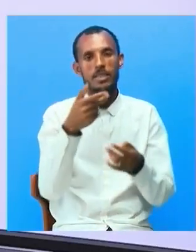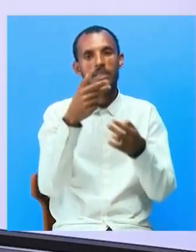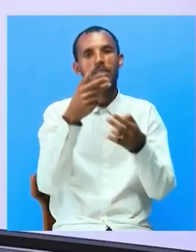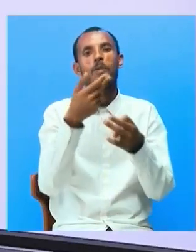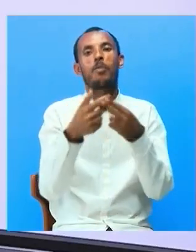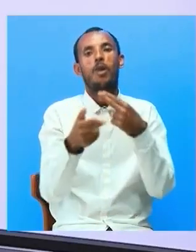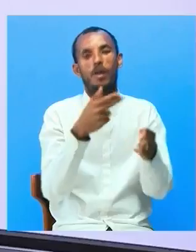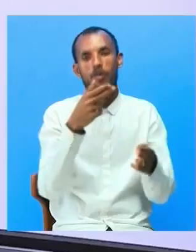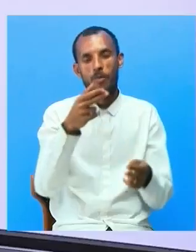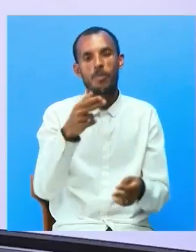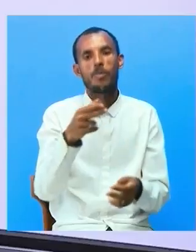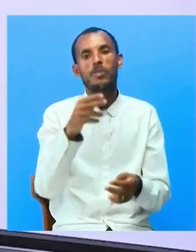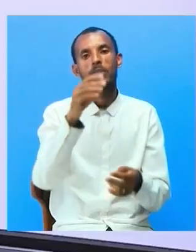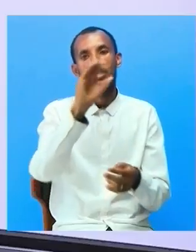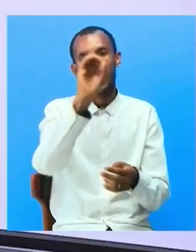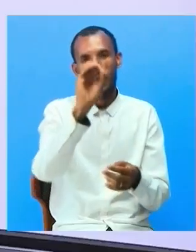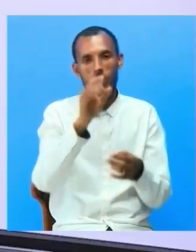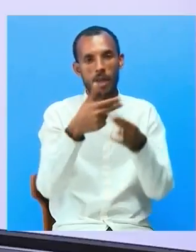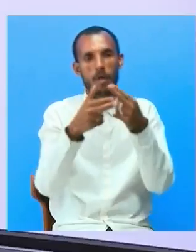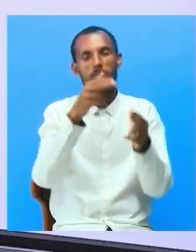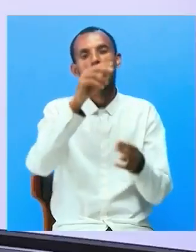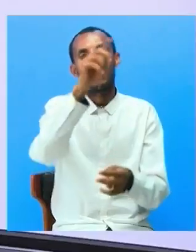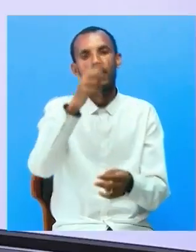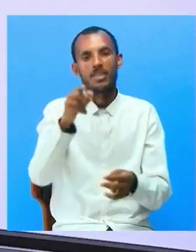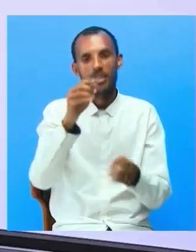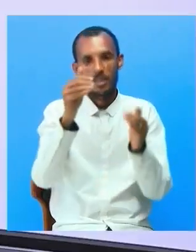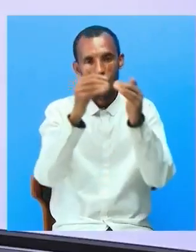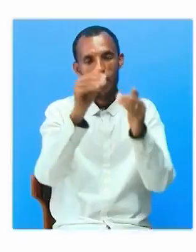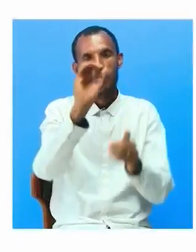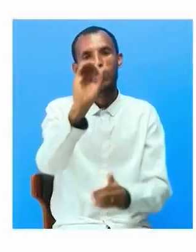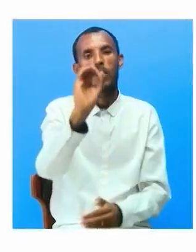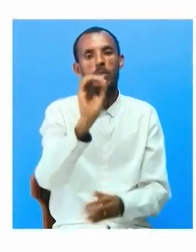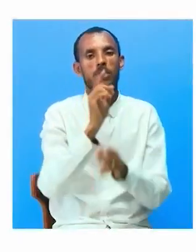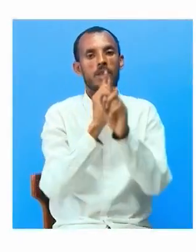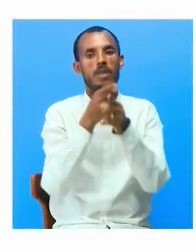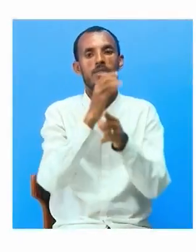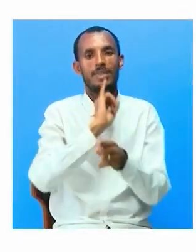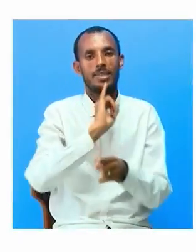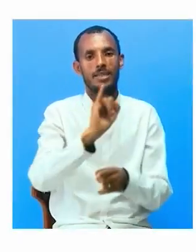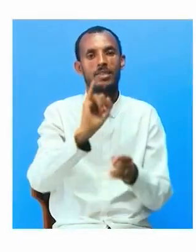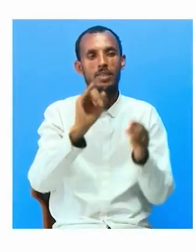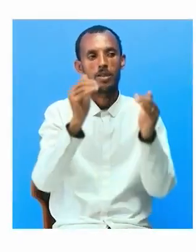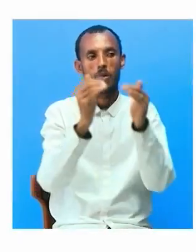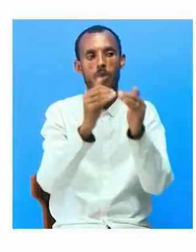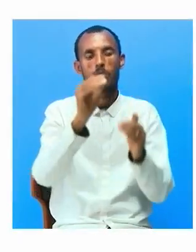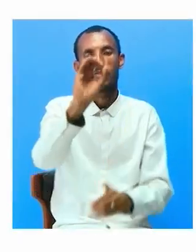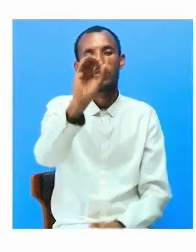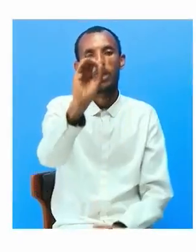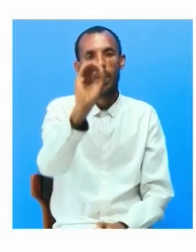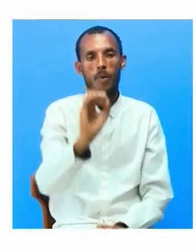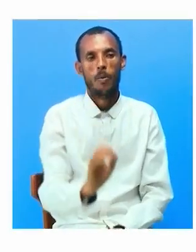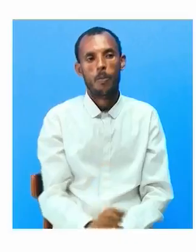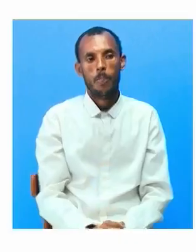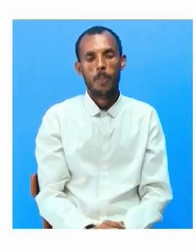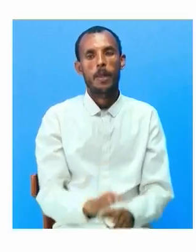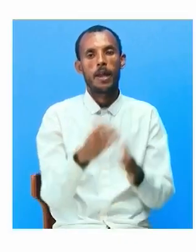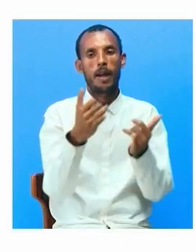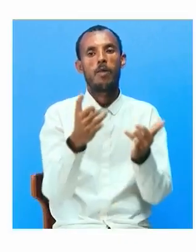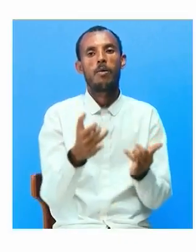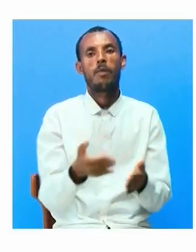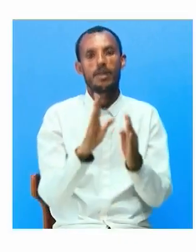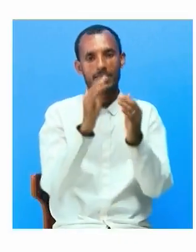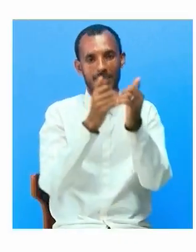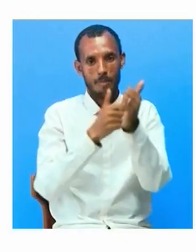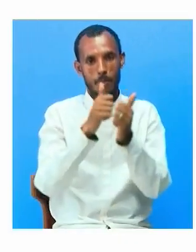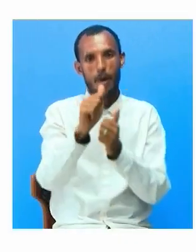0 and any integer is always 0. So the answer will be it is 0. Now let's